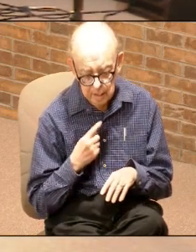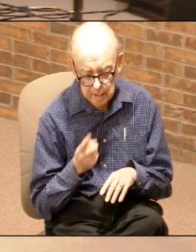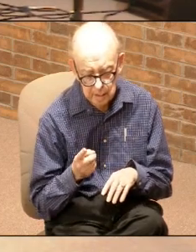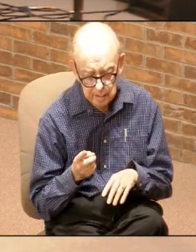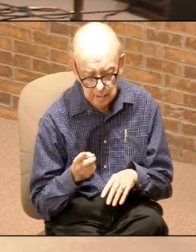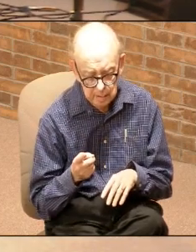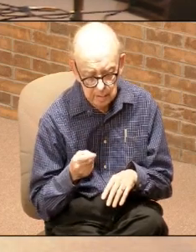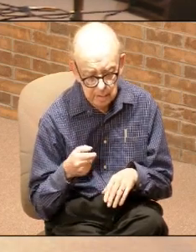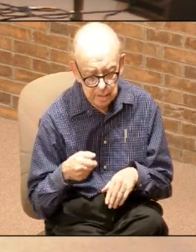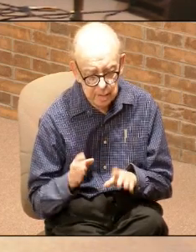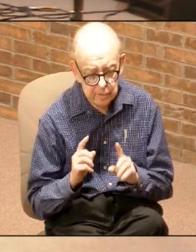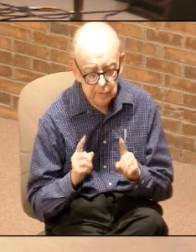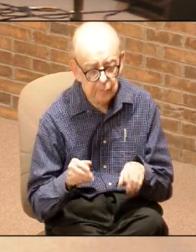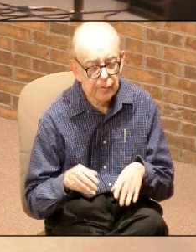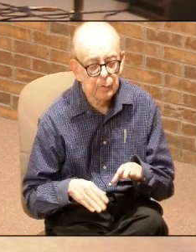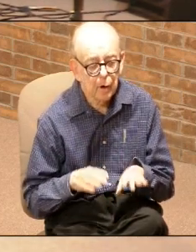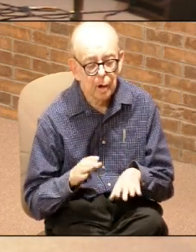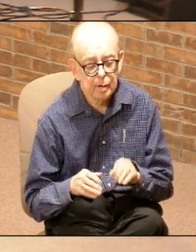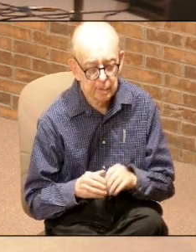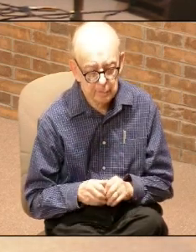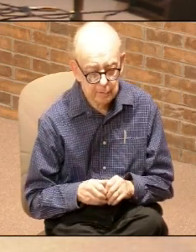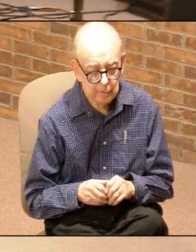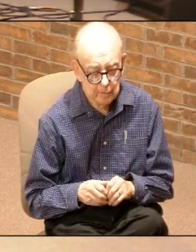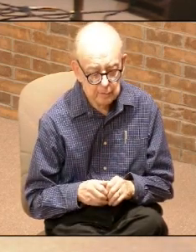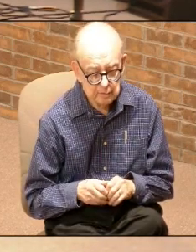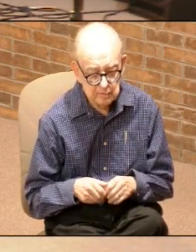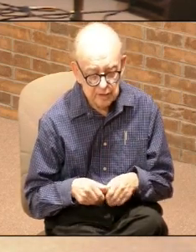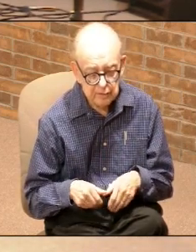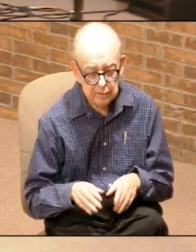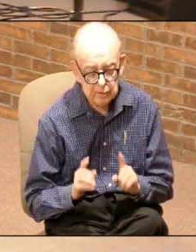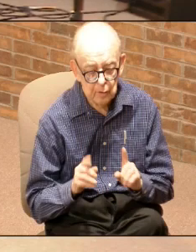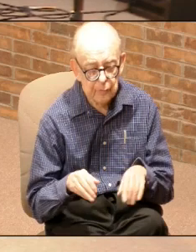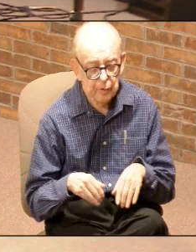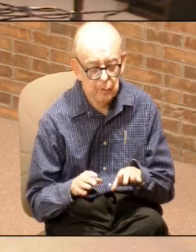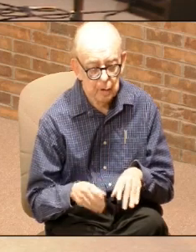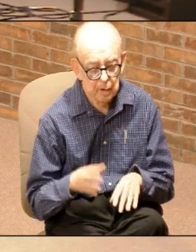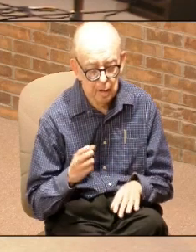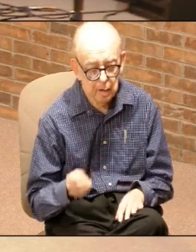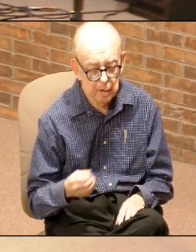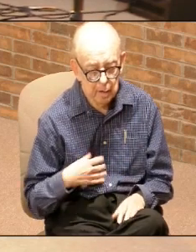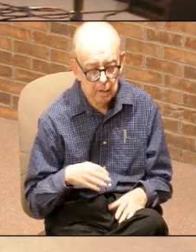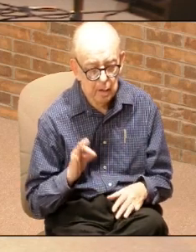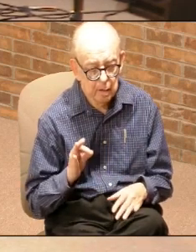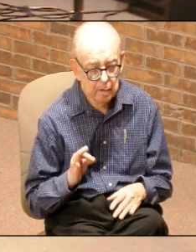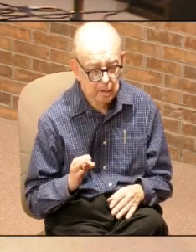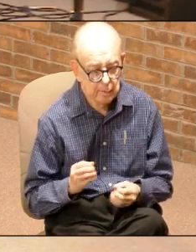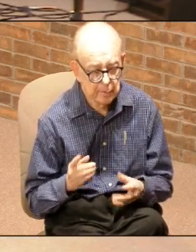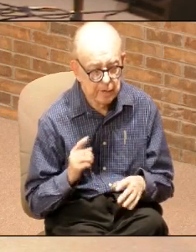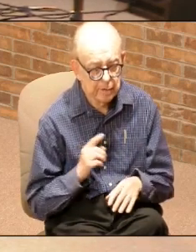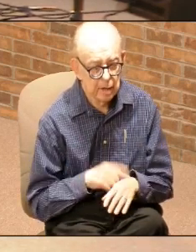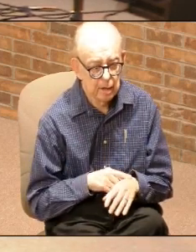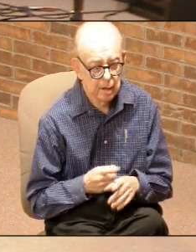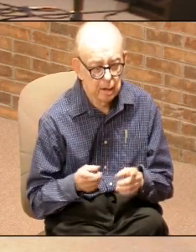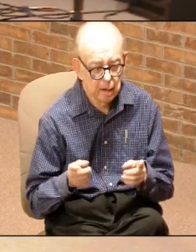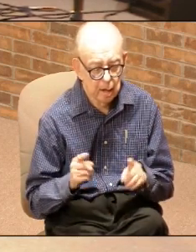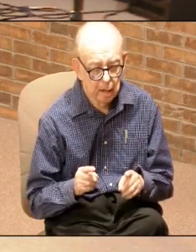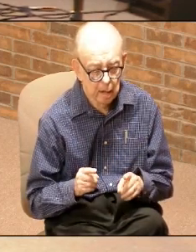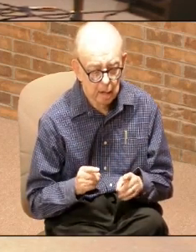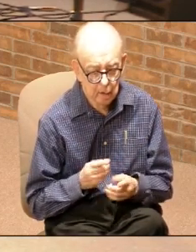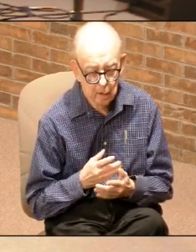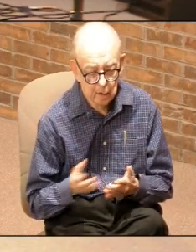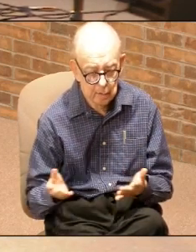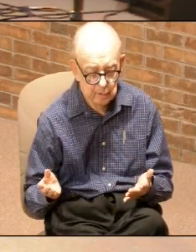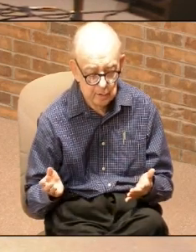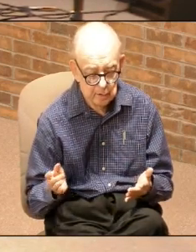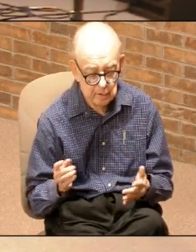you, let's take a walk. Let's just take a walk. Because I have found that a lot of times when things